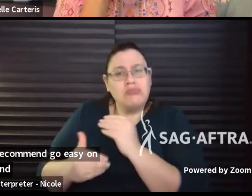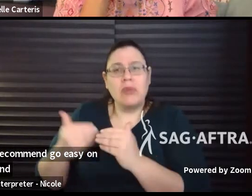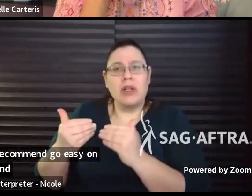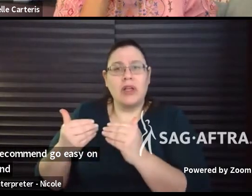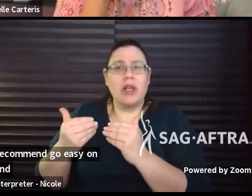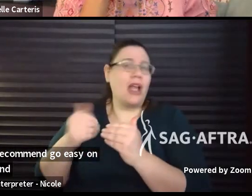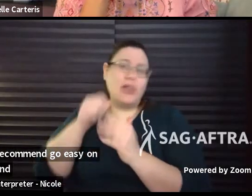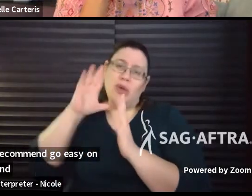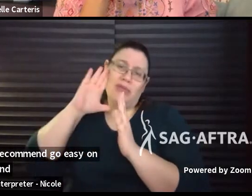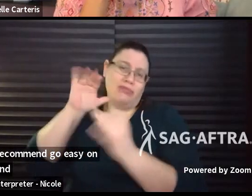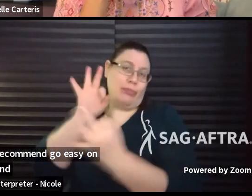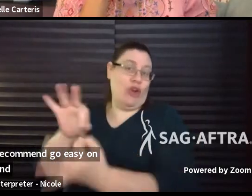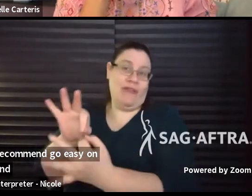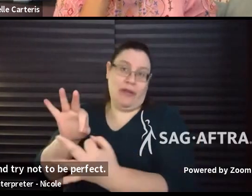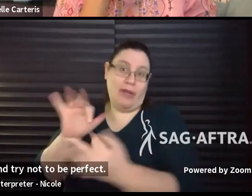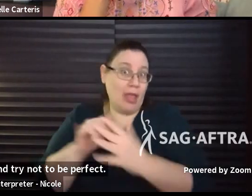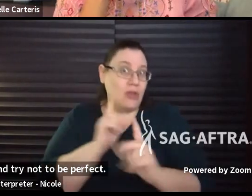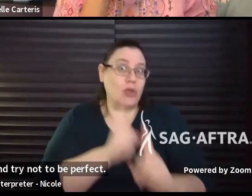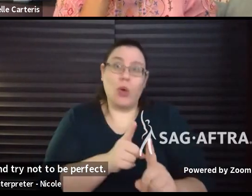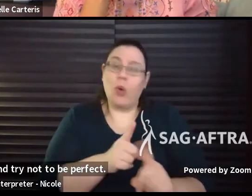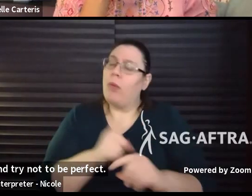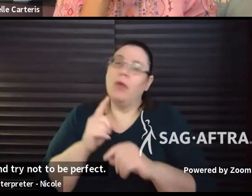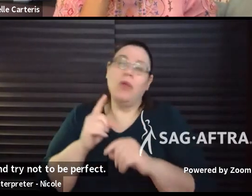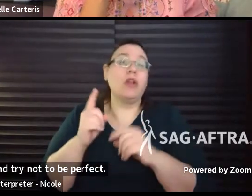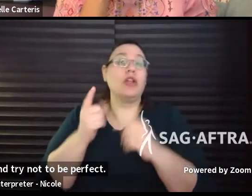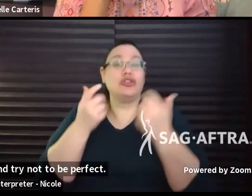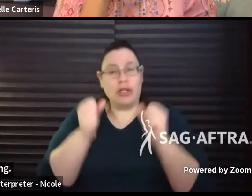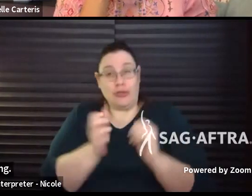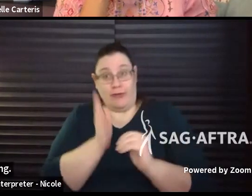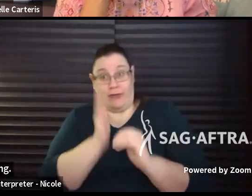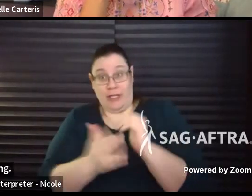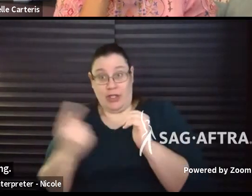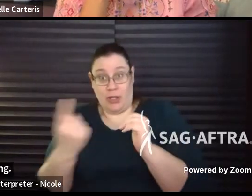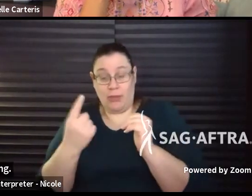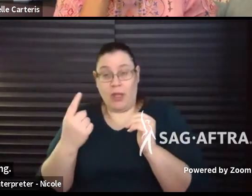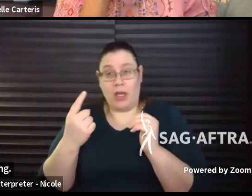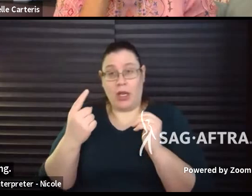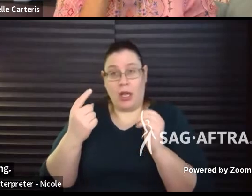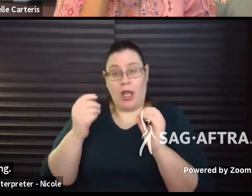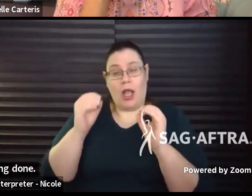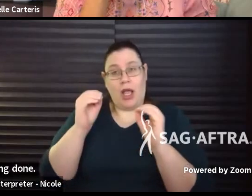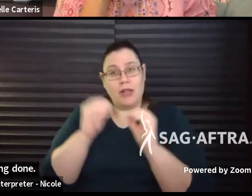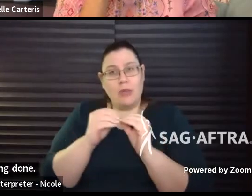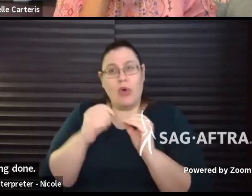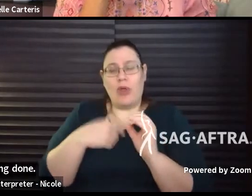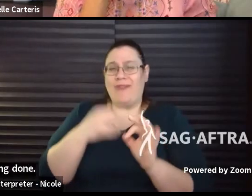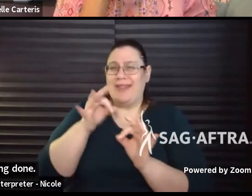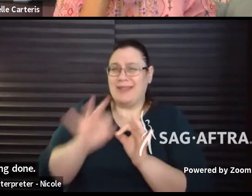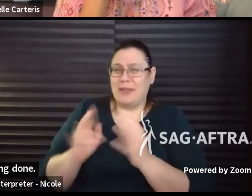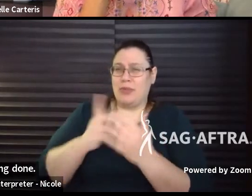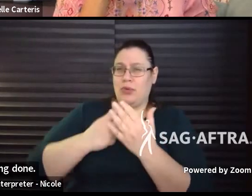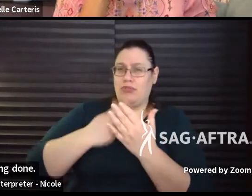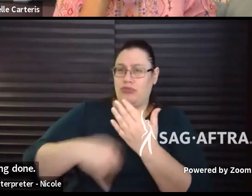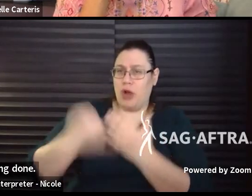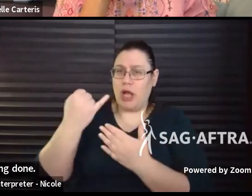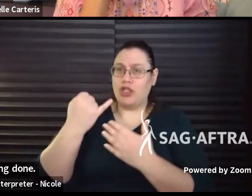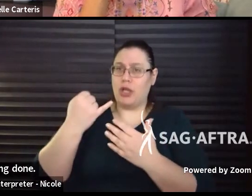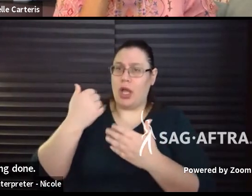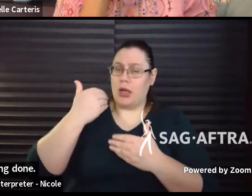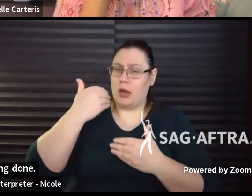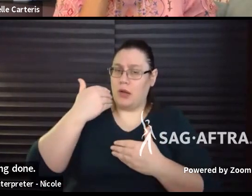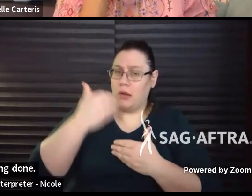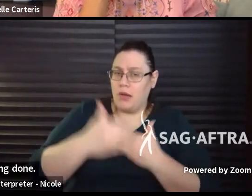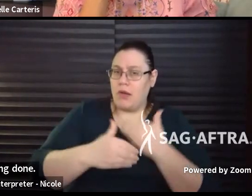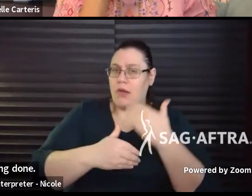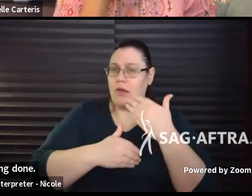perfect. That is really the thing. Try and get something done. And the more you can get a simple, easy project that you can approach and just get